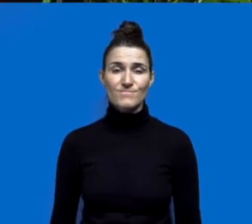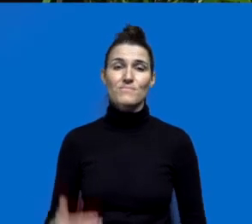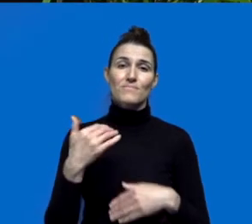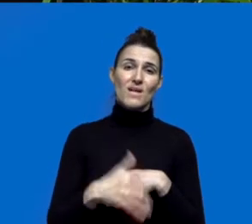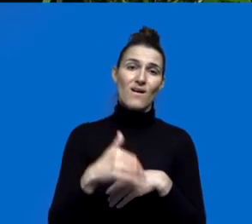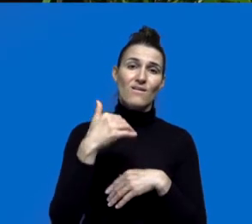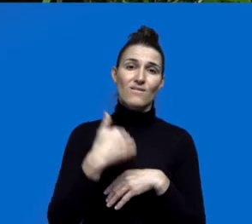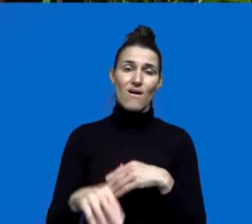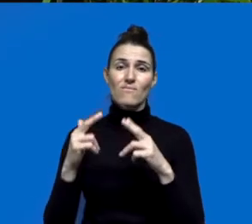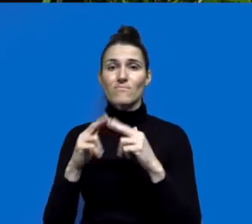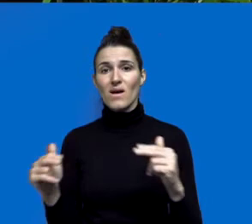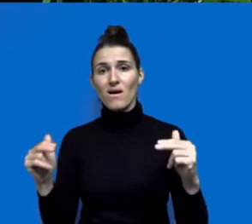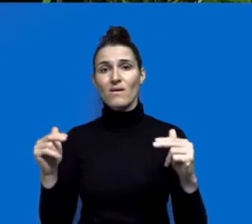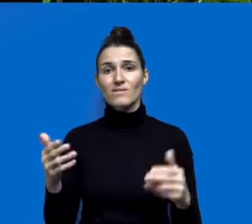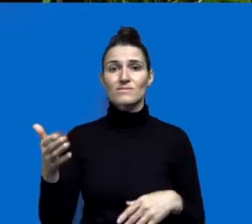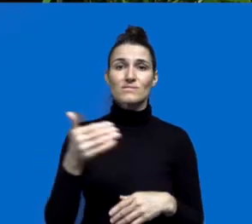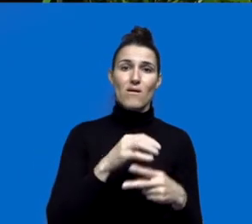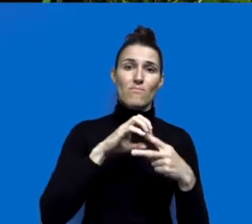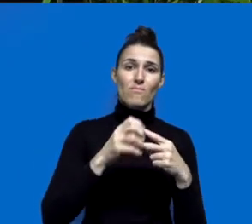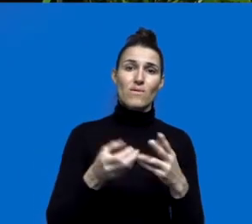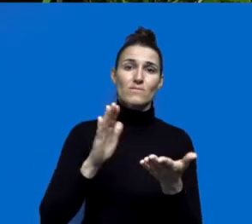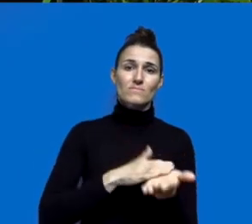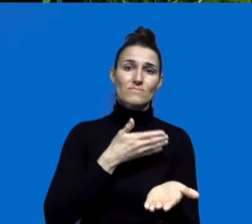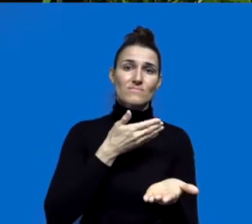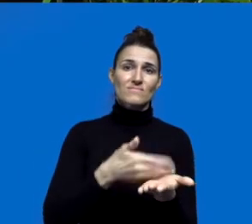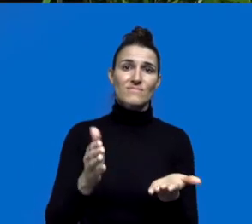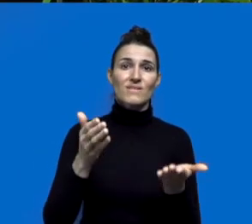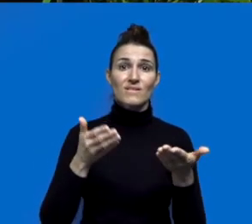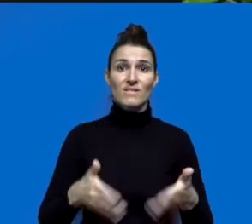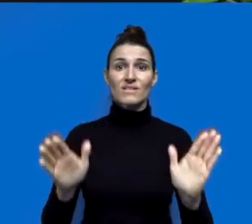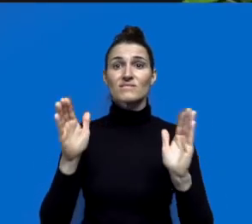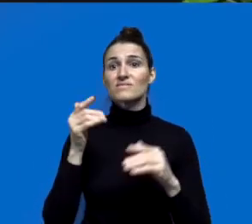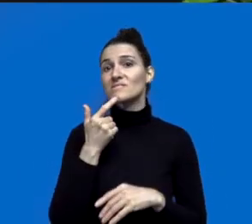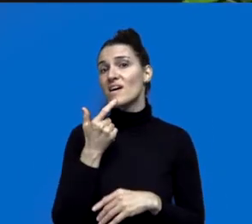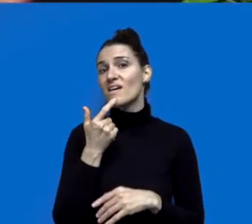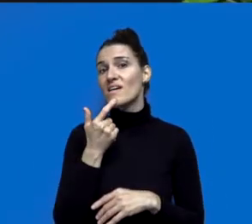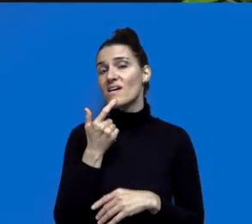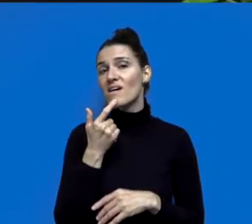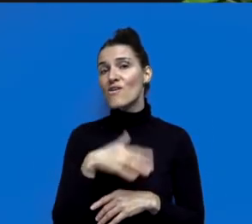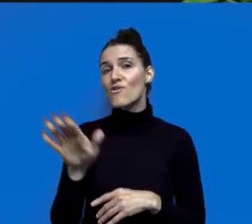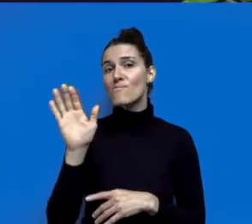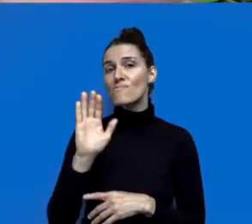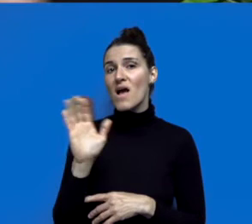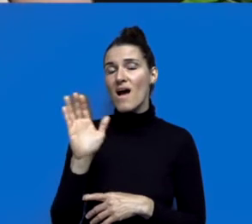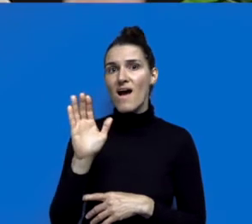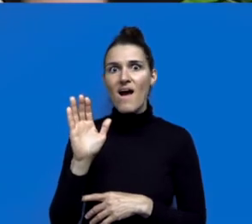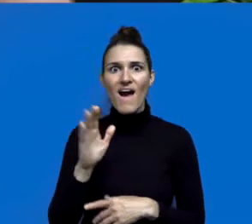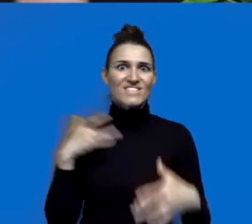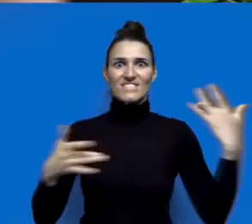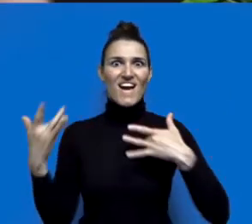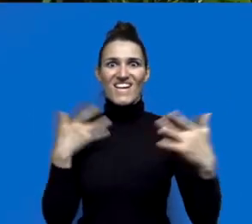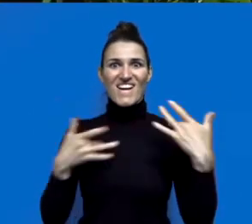Bannock and bacon, salmon berry jam. Let's say goodbye as excitedly as we